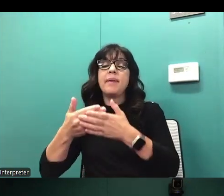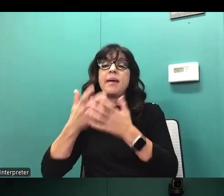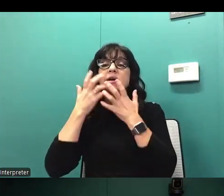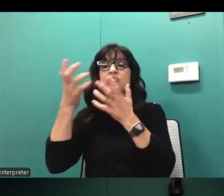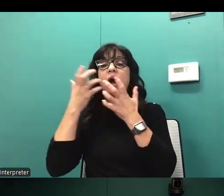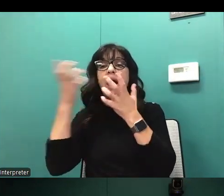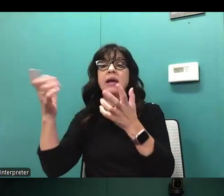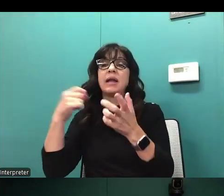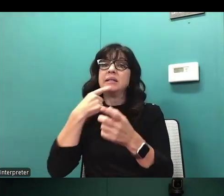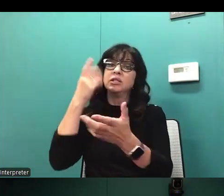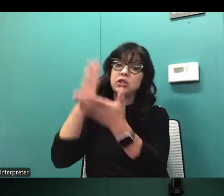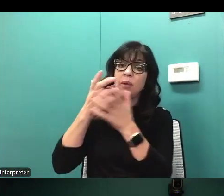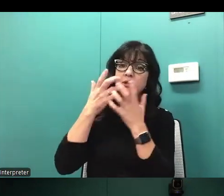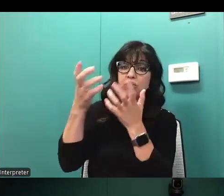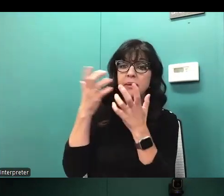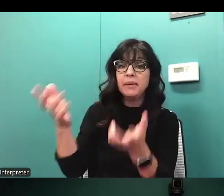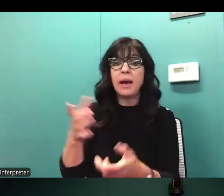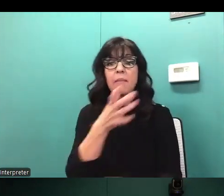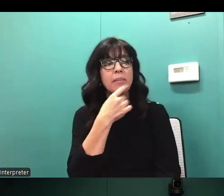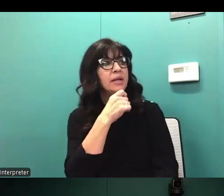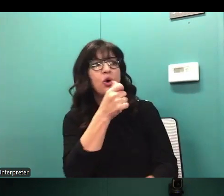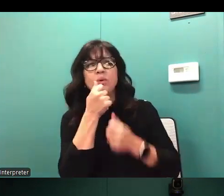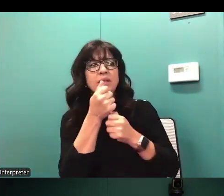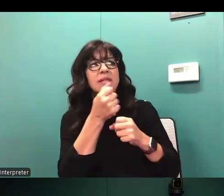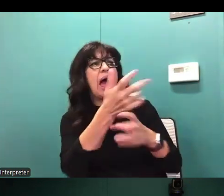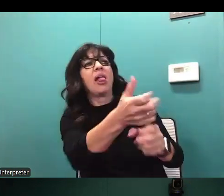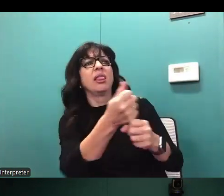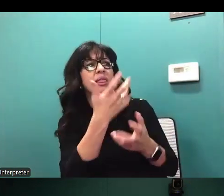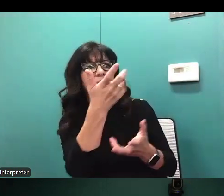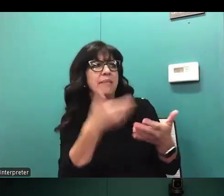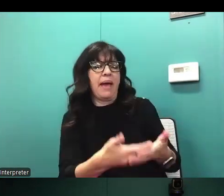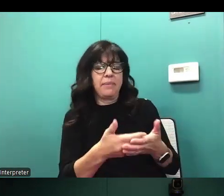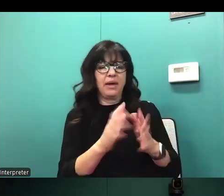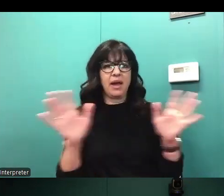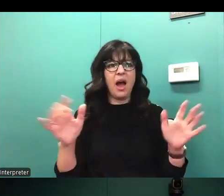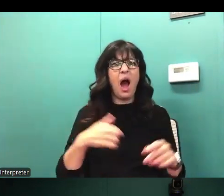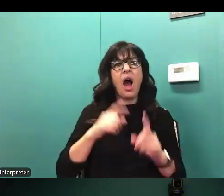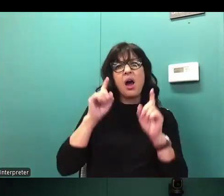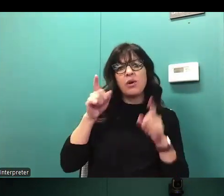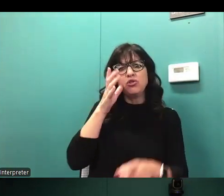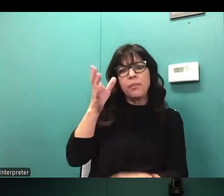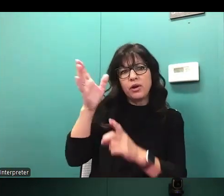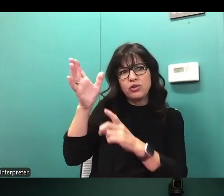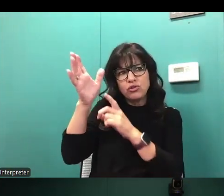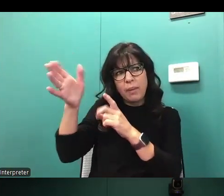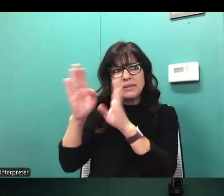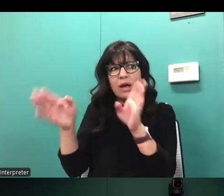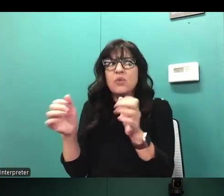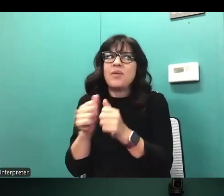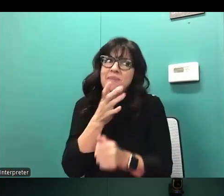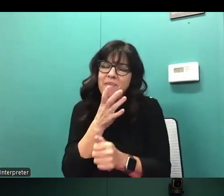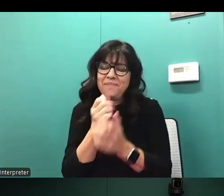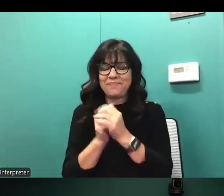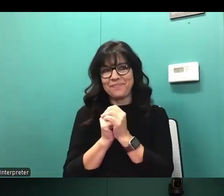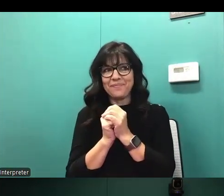said, don't yell at the baby. Well, most kids don't talk like that. They would typically say, I went to Grandma and Grandpa's house with Mom. And